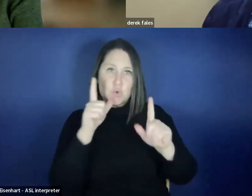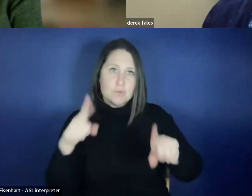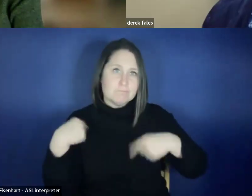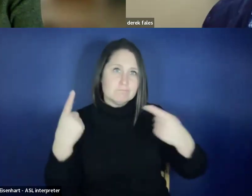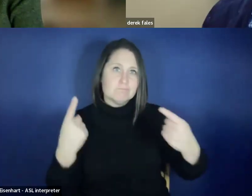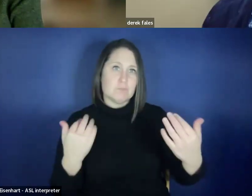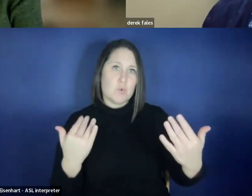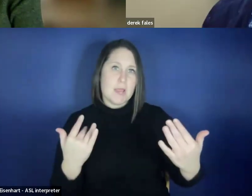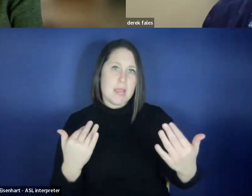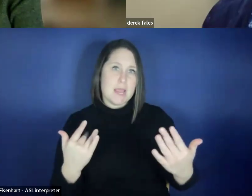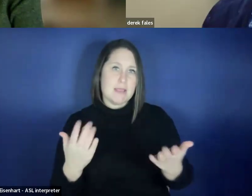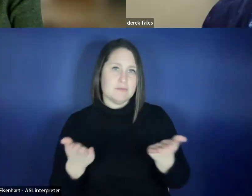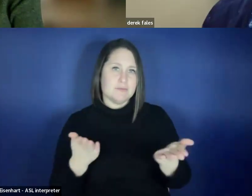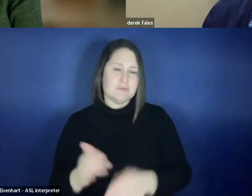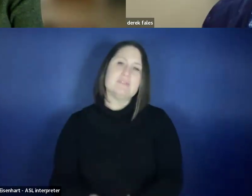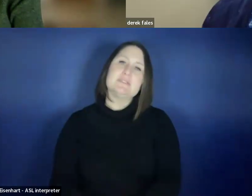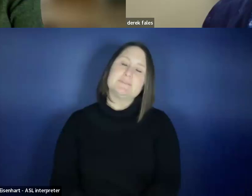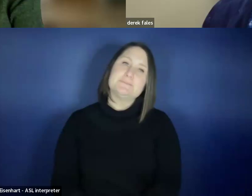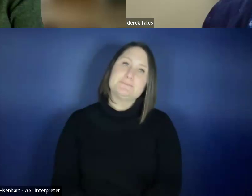for services.